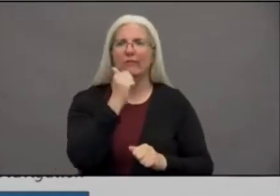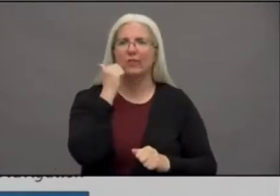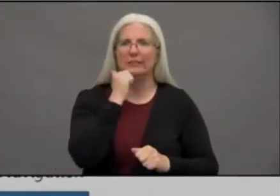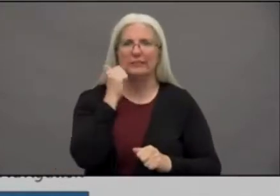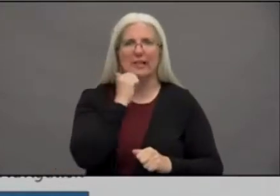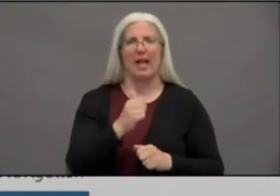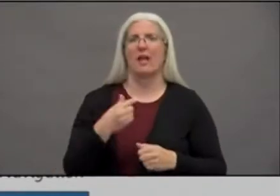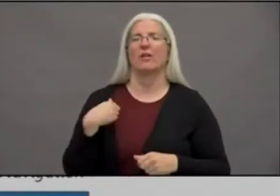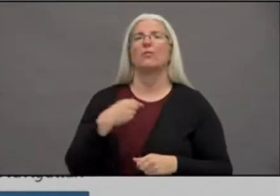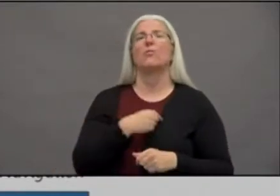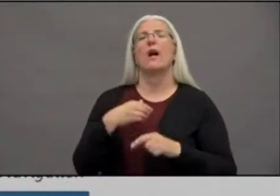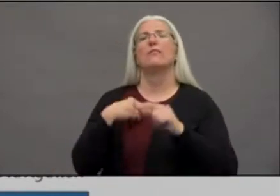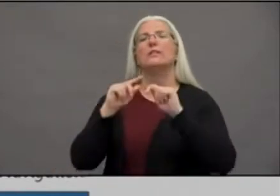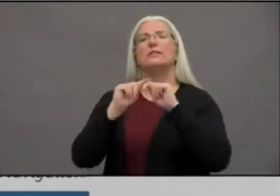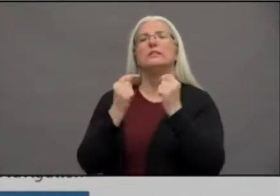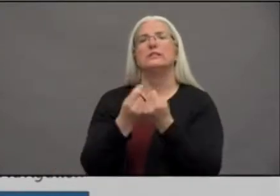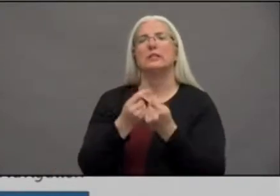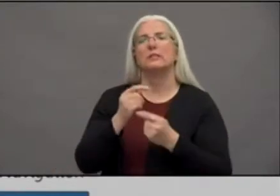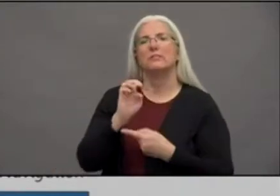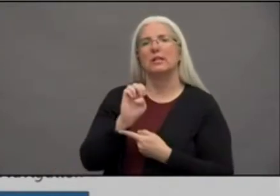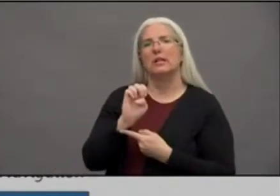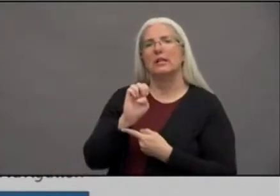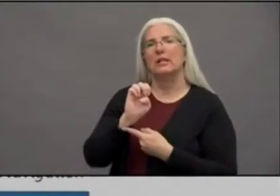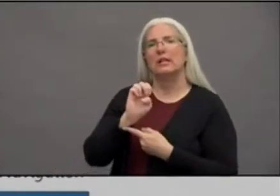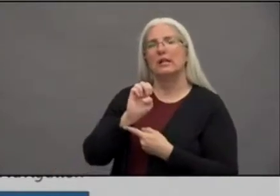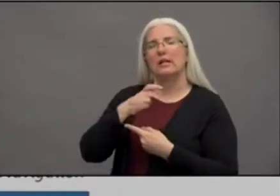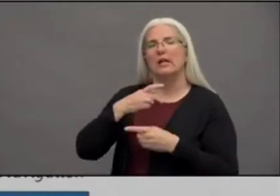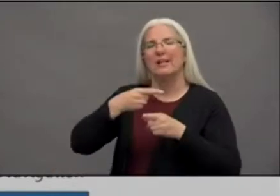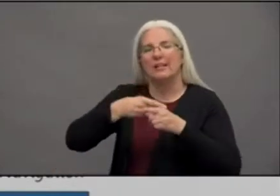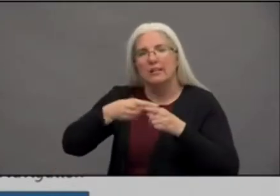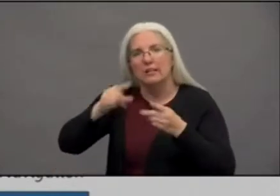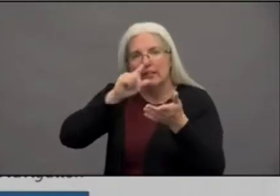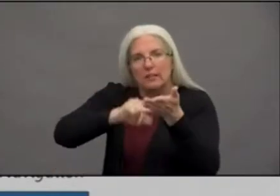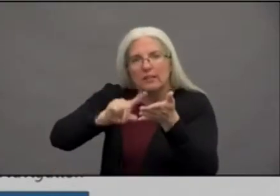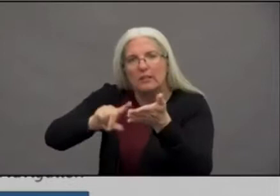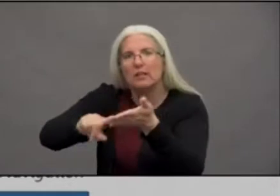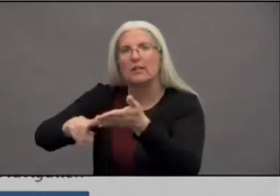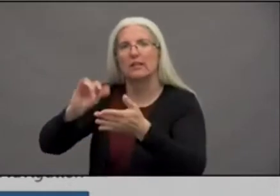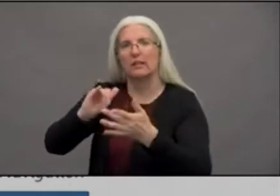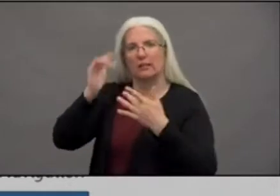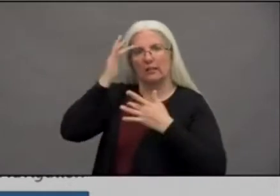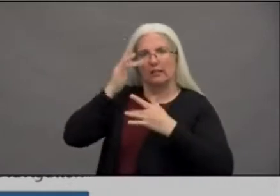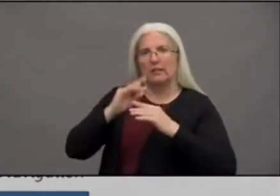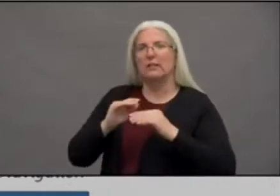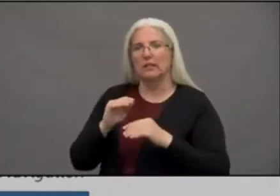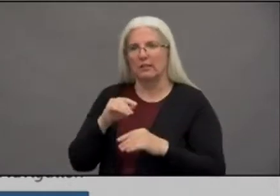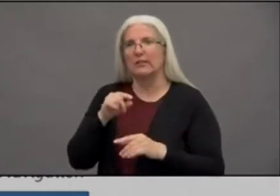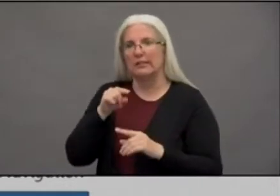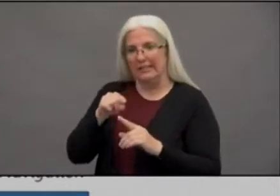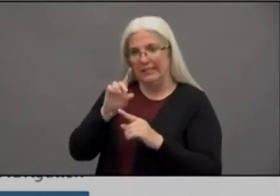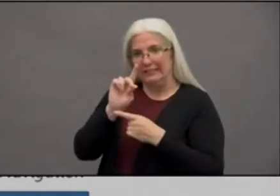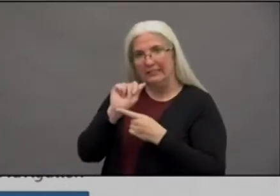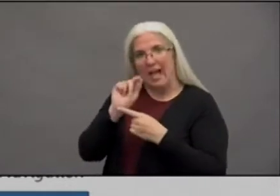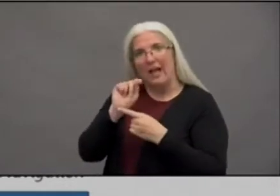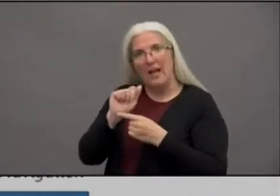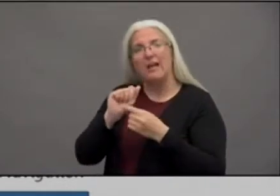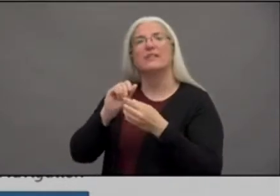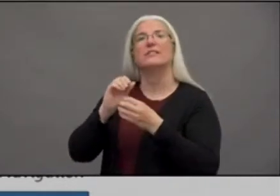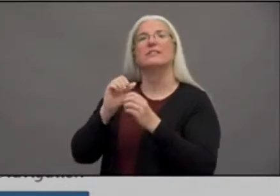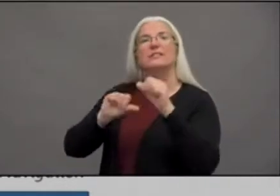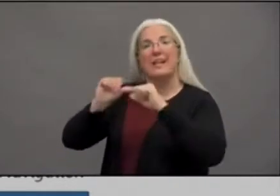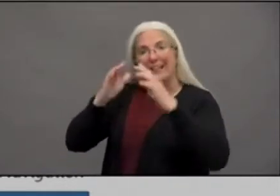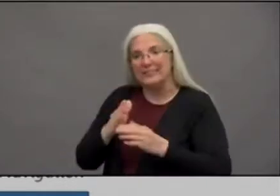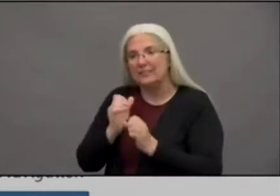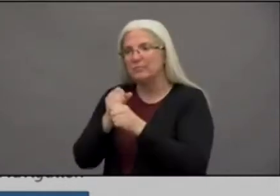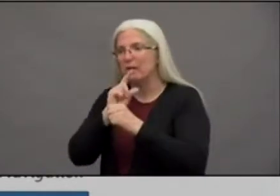epidemiologists, operations and logistics staff persons, and data scientists, making sure that these dashboards are updated